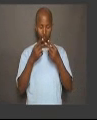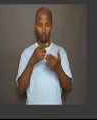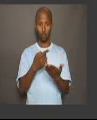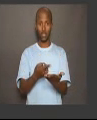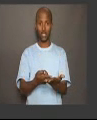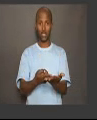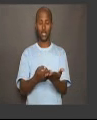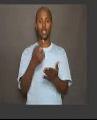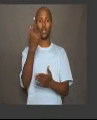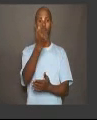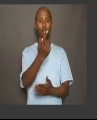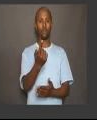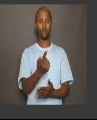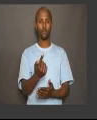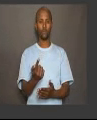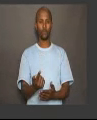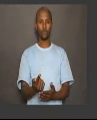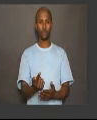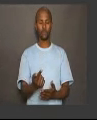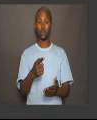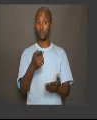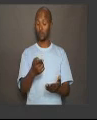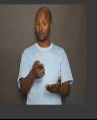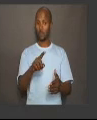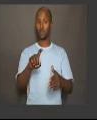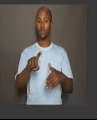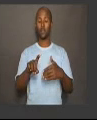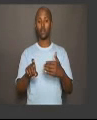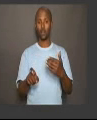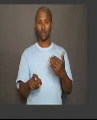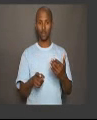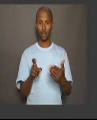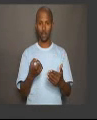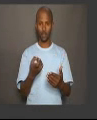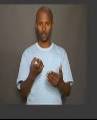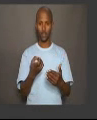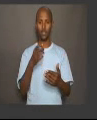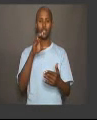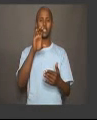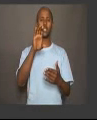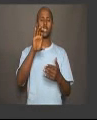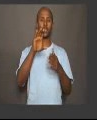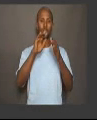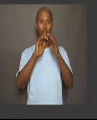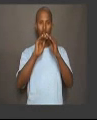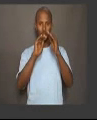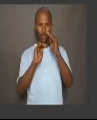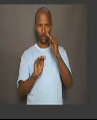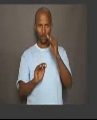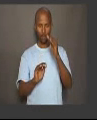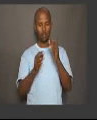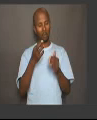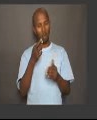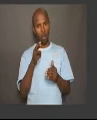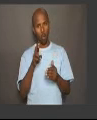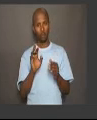graphs. In this case, f of c is less than